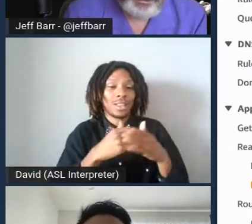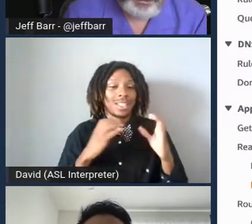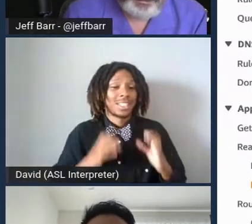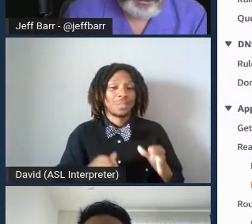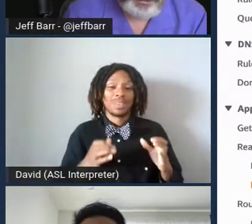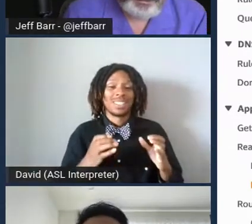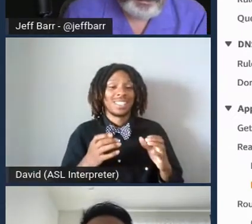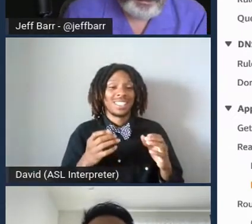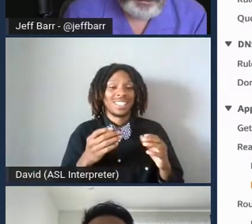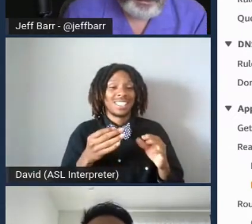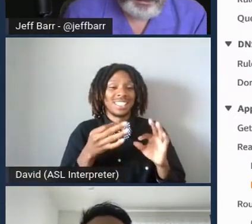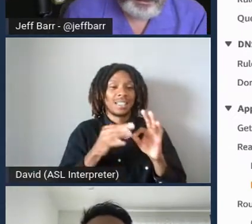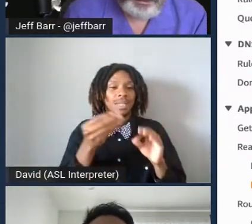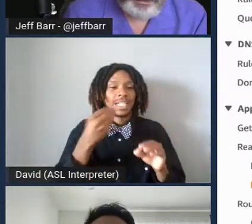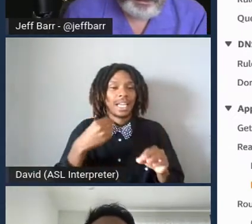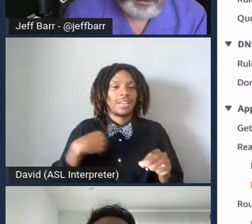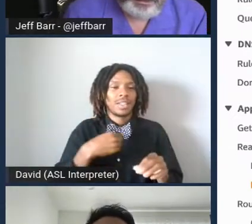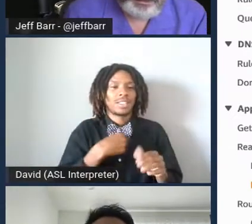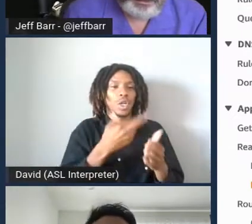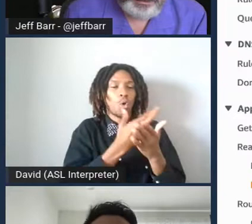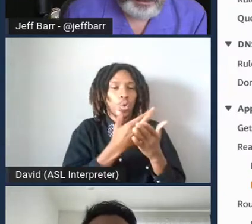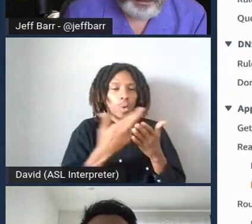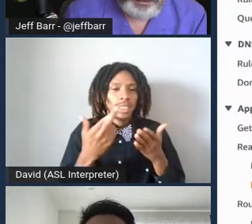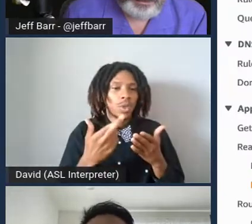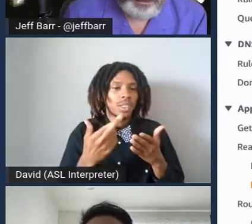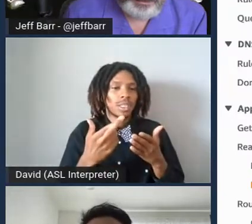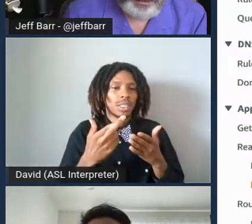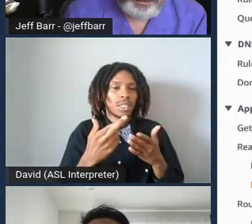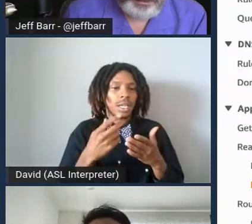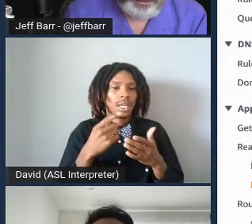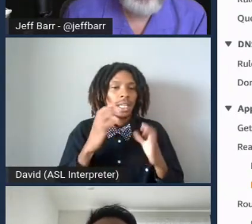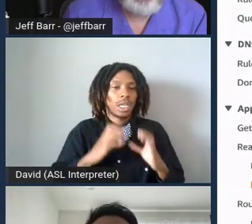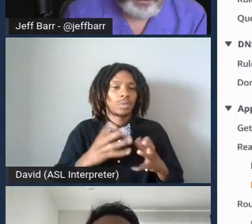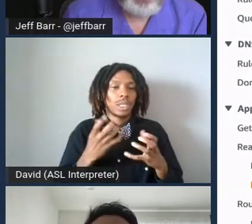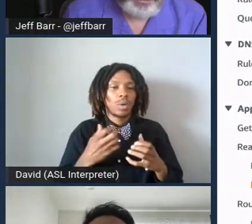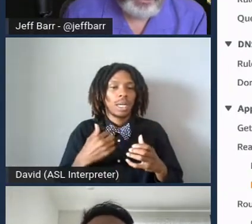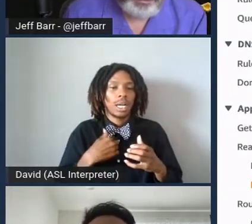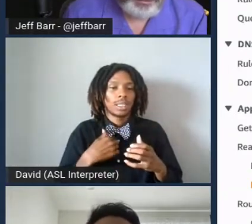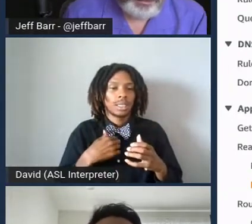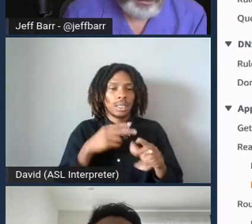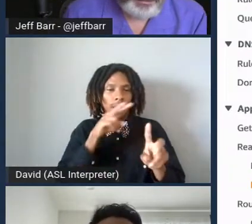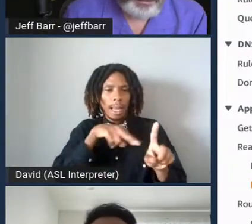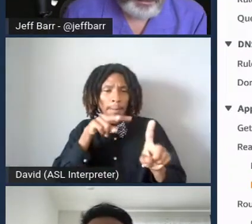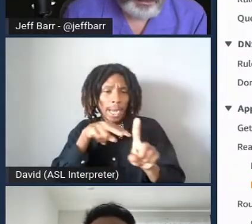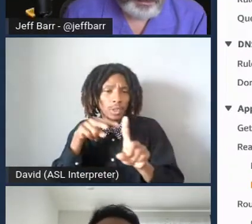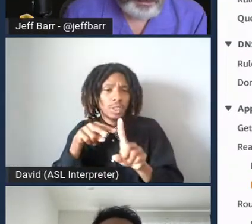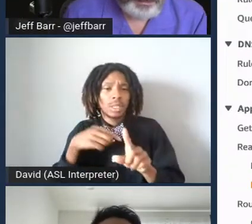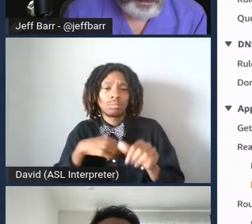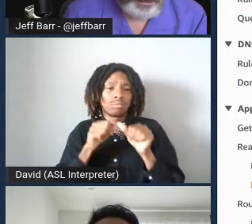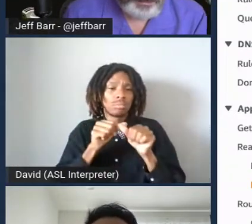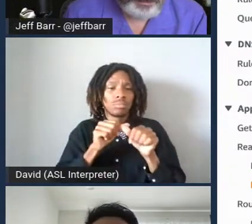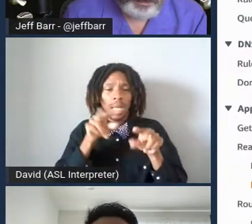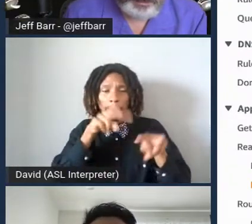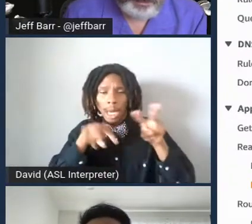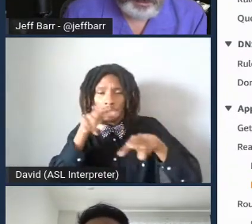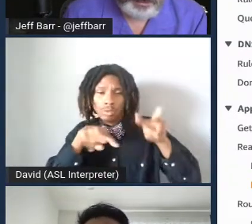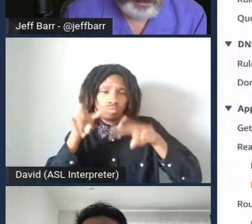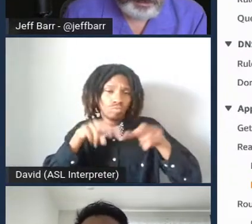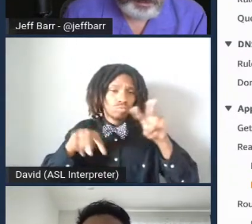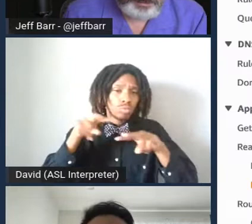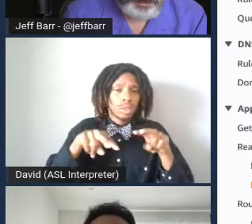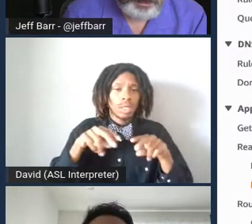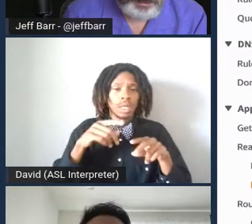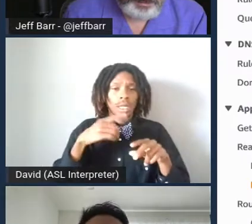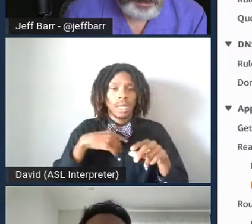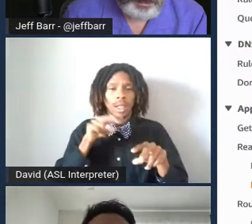to give us the resources that the customers want us to monitor, and we'll continuously monitor them, publish metrics